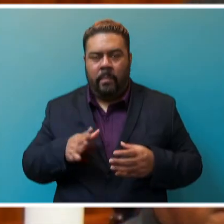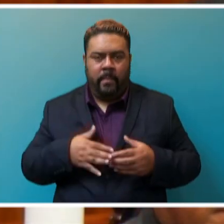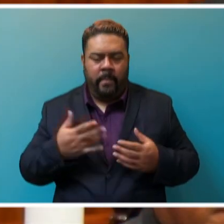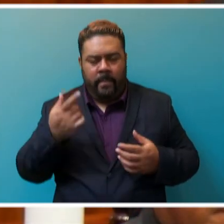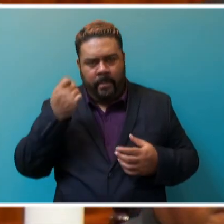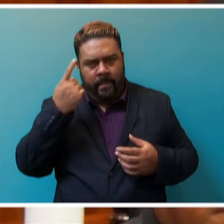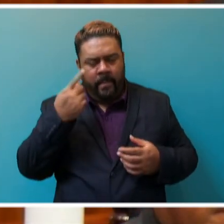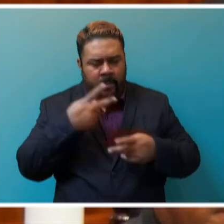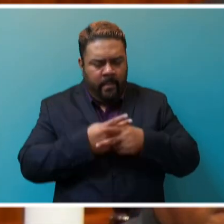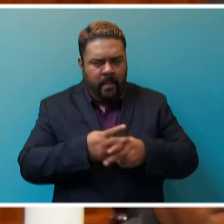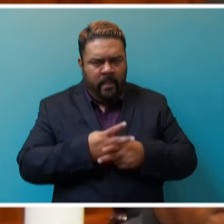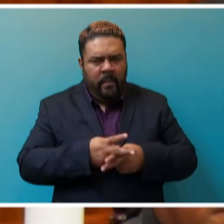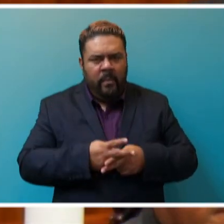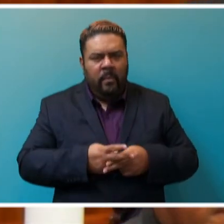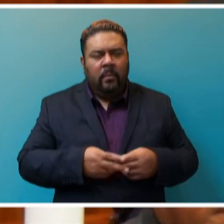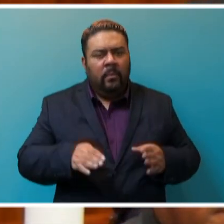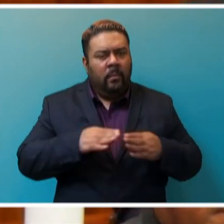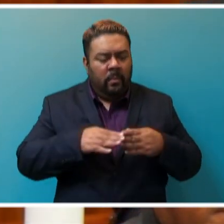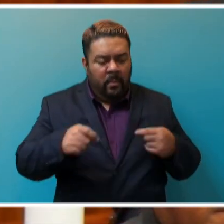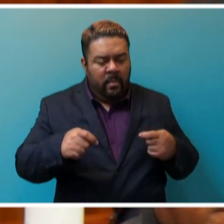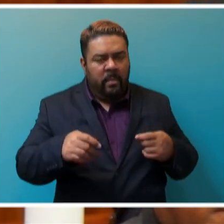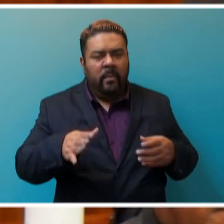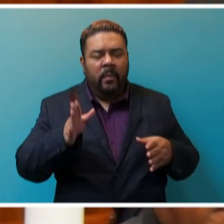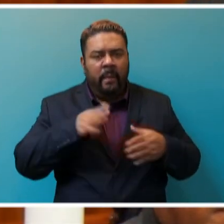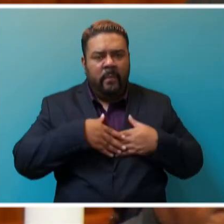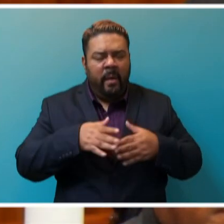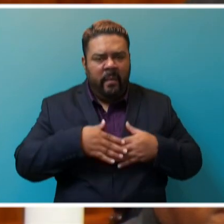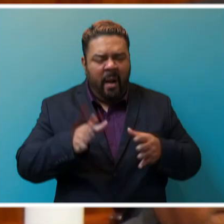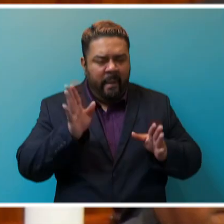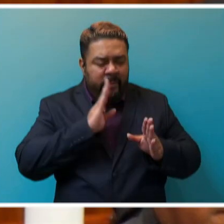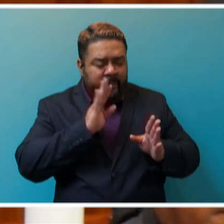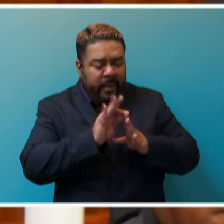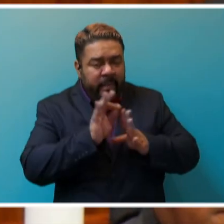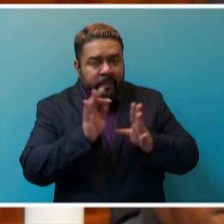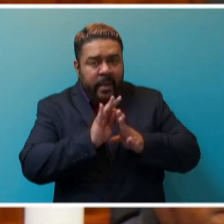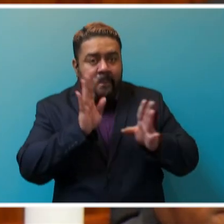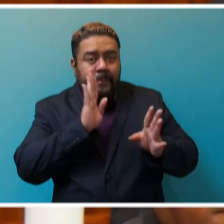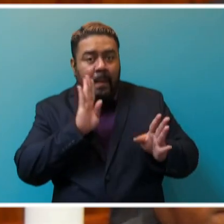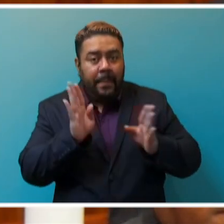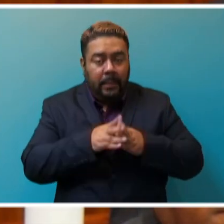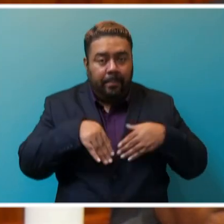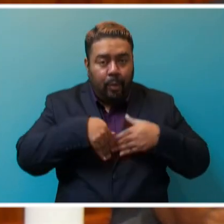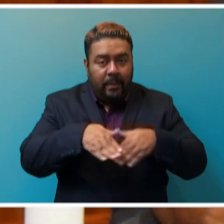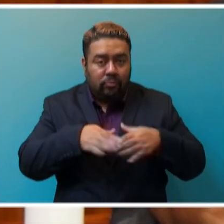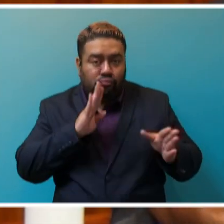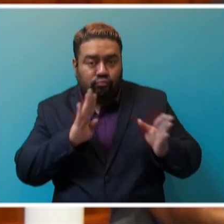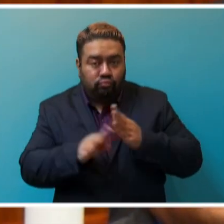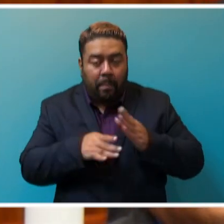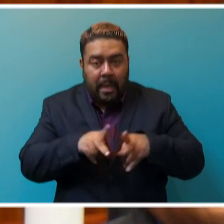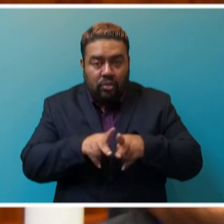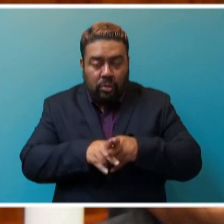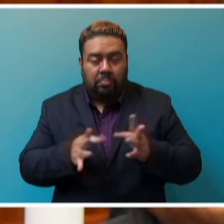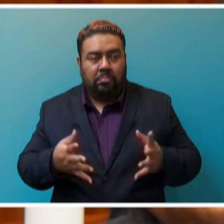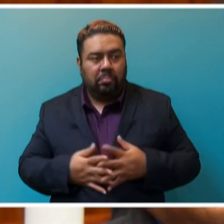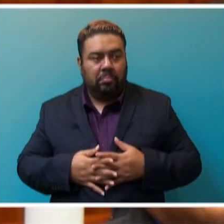as productivity measurement, public-private partnerships, citizen-centered service delivery,